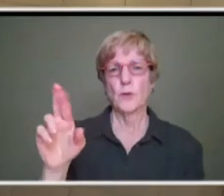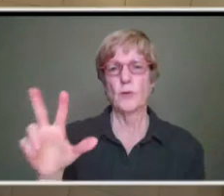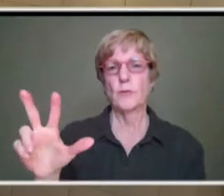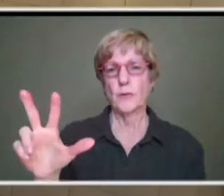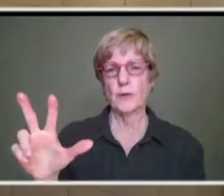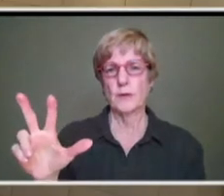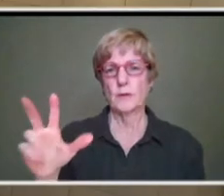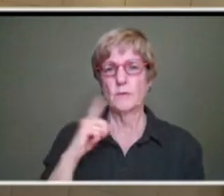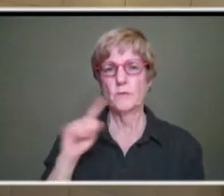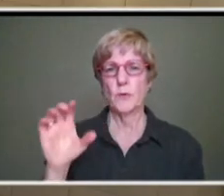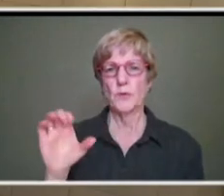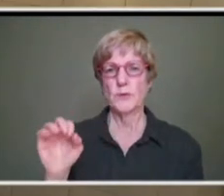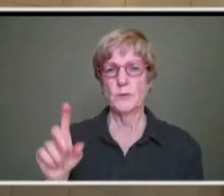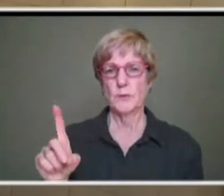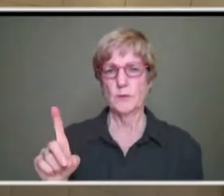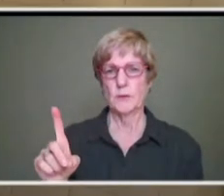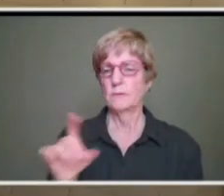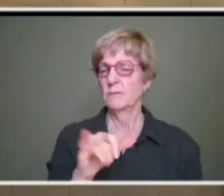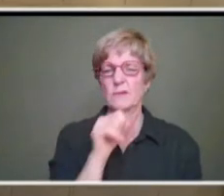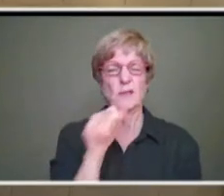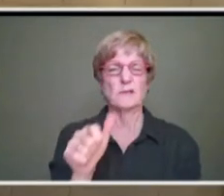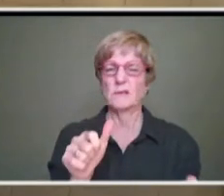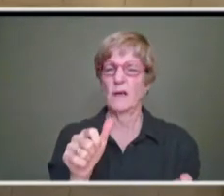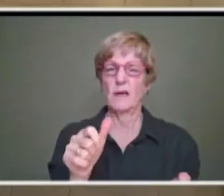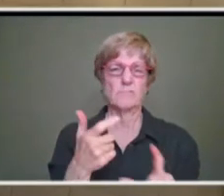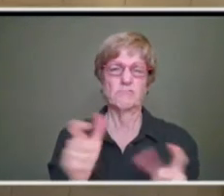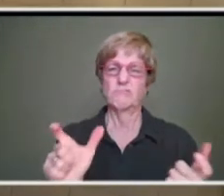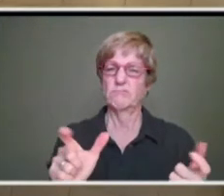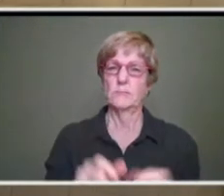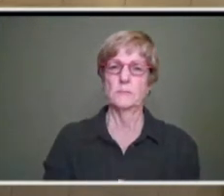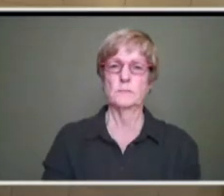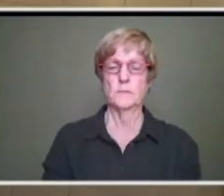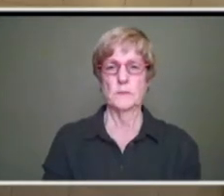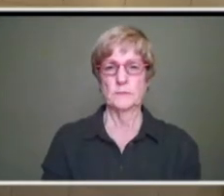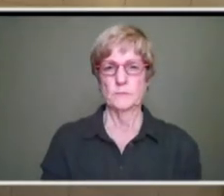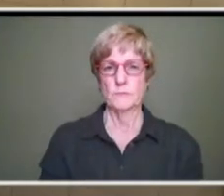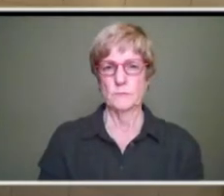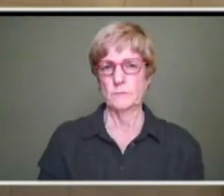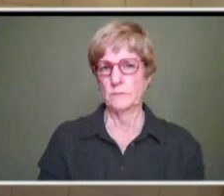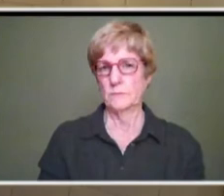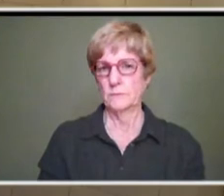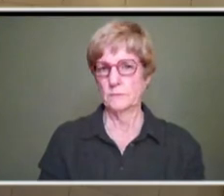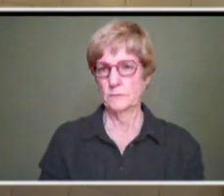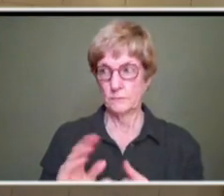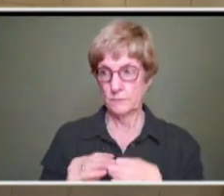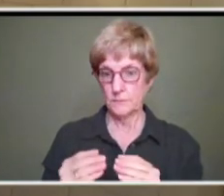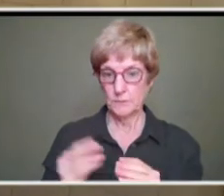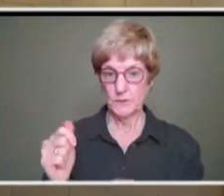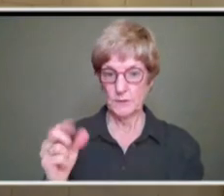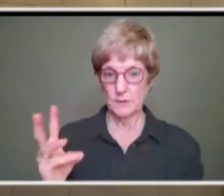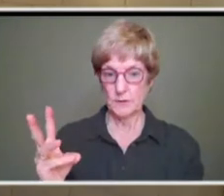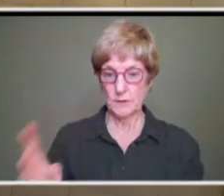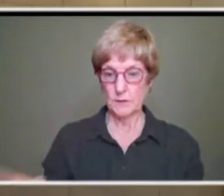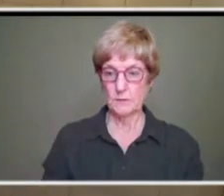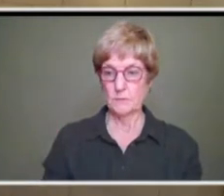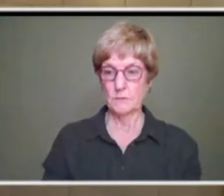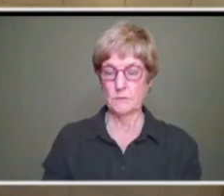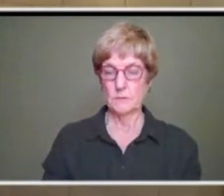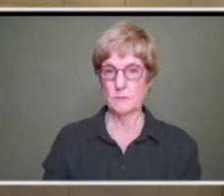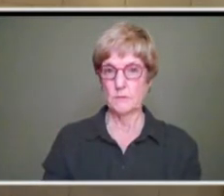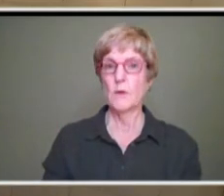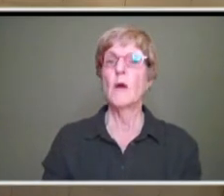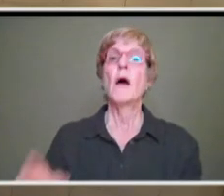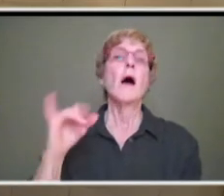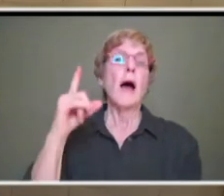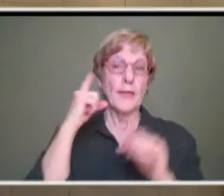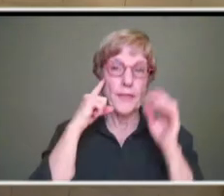that that is not significant yeah number 16. I don't think that's so so I believe